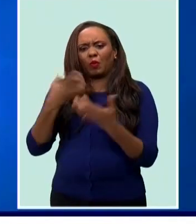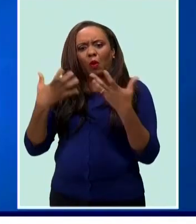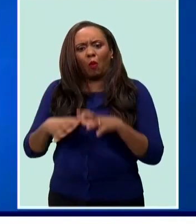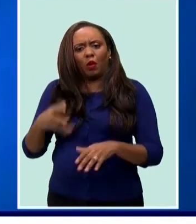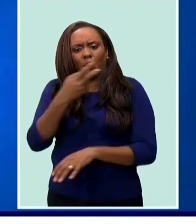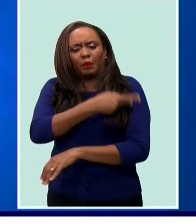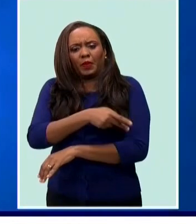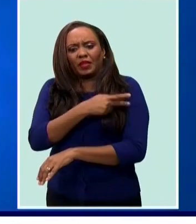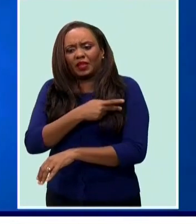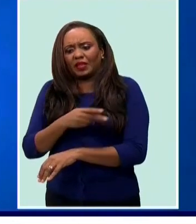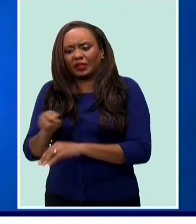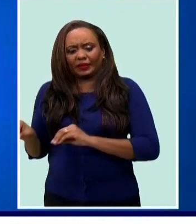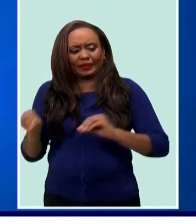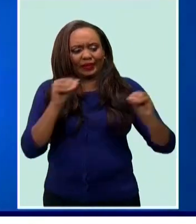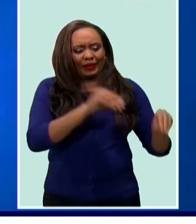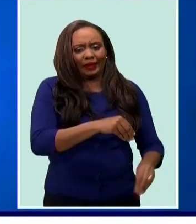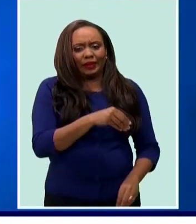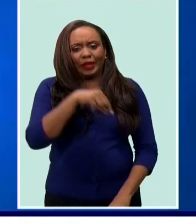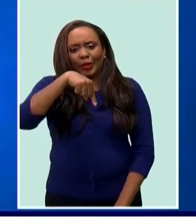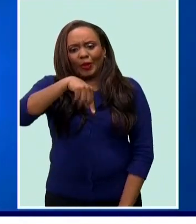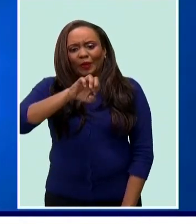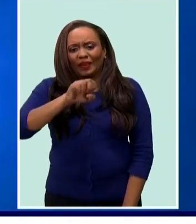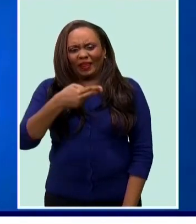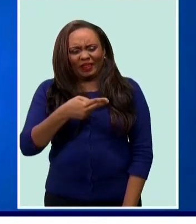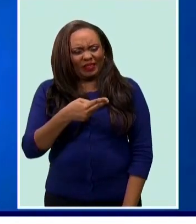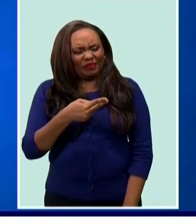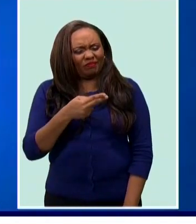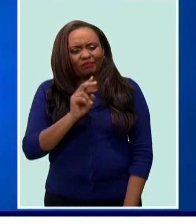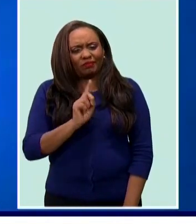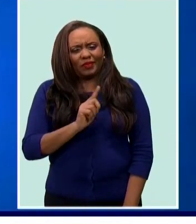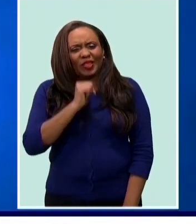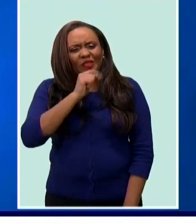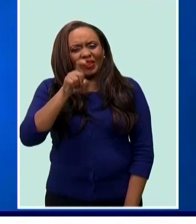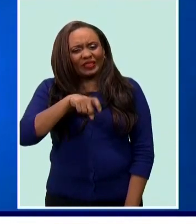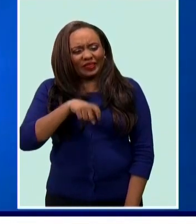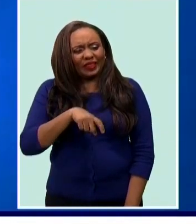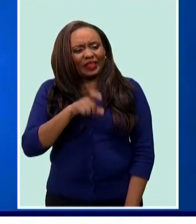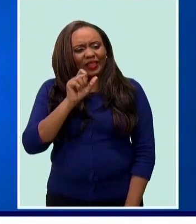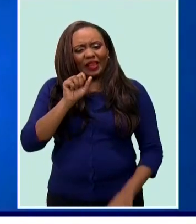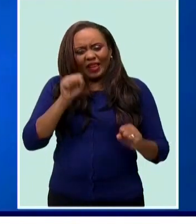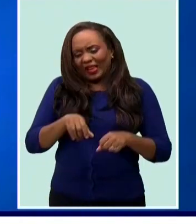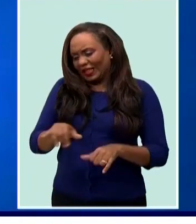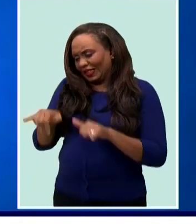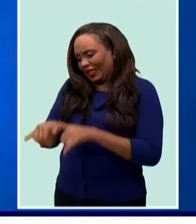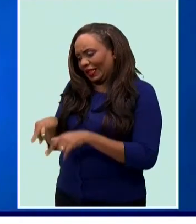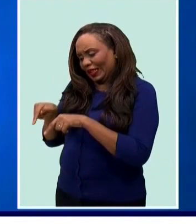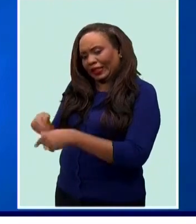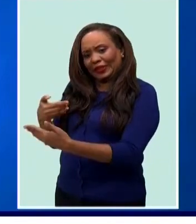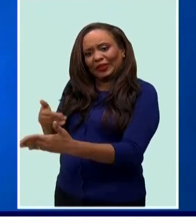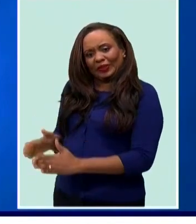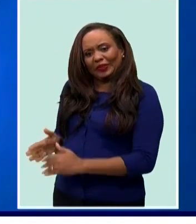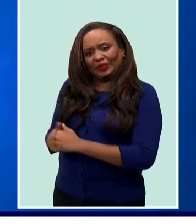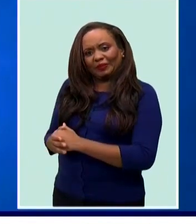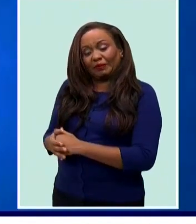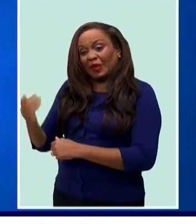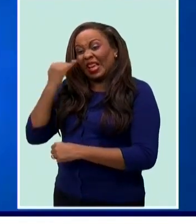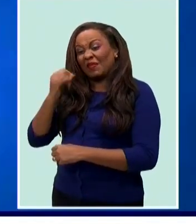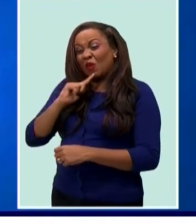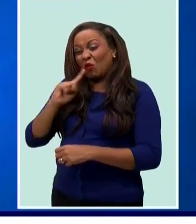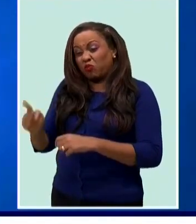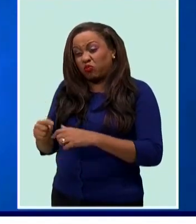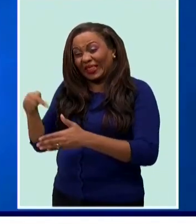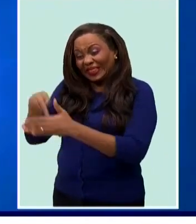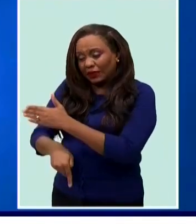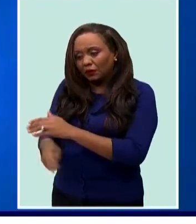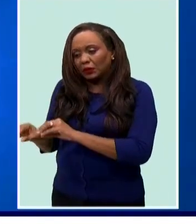investigation we can do ourselves here. So we are going to try to do some point-of-care testing here first, and then if it gets beyond our might be transferred to QEH then.